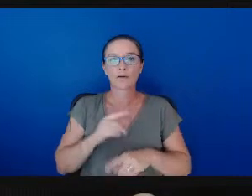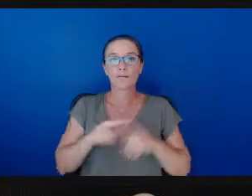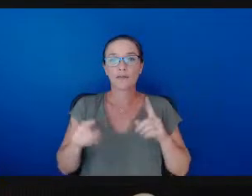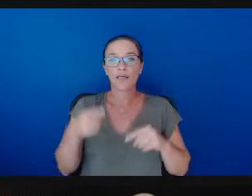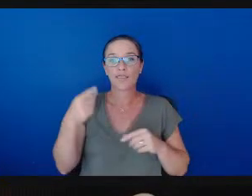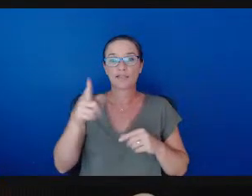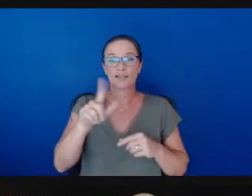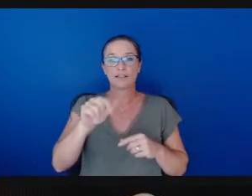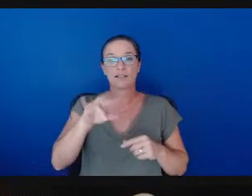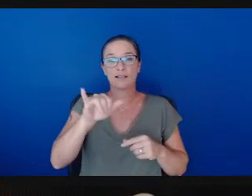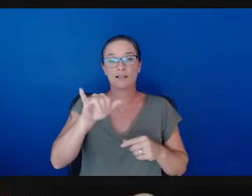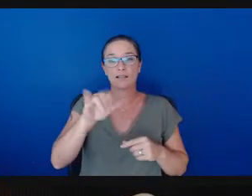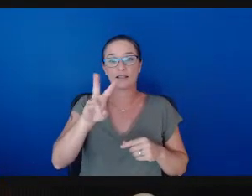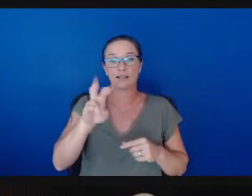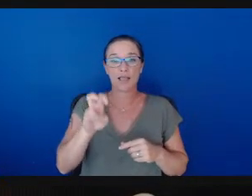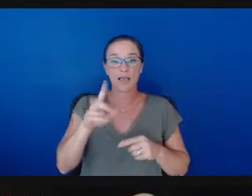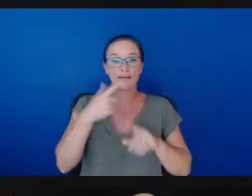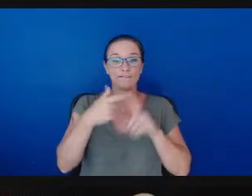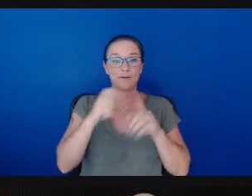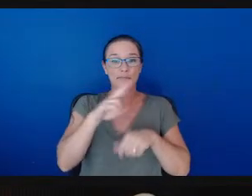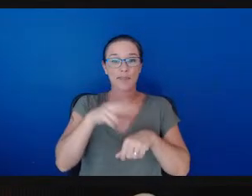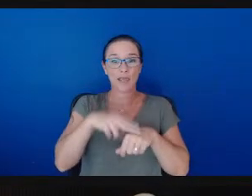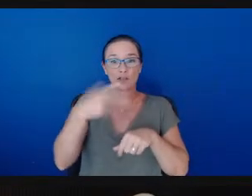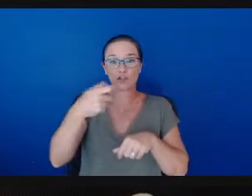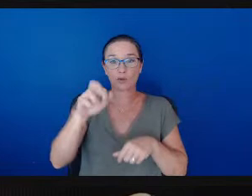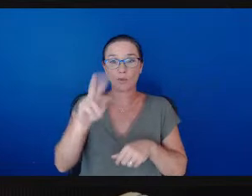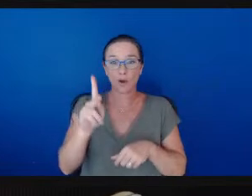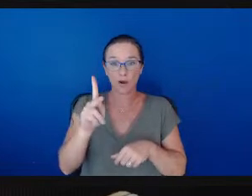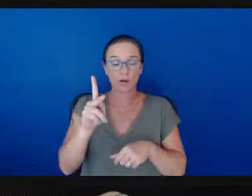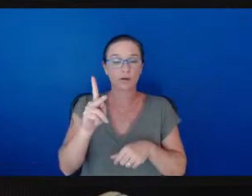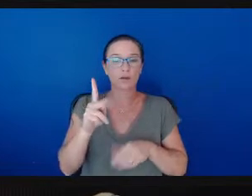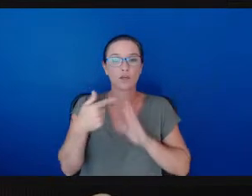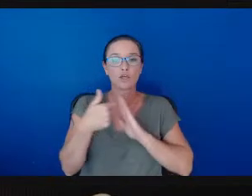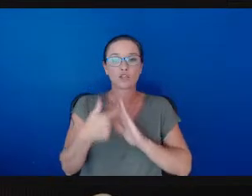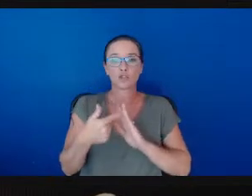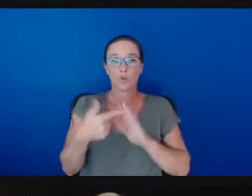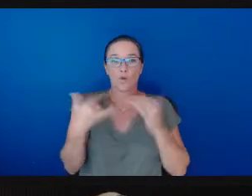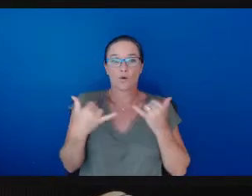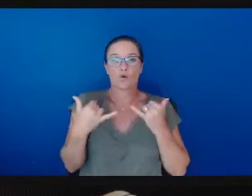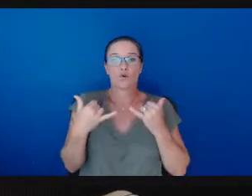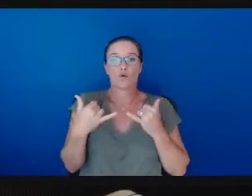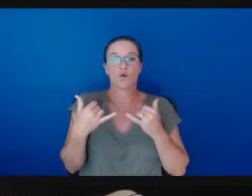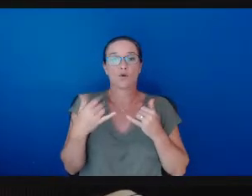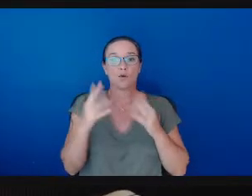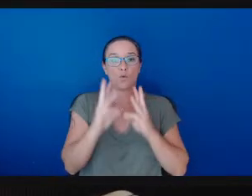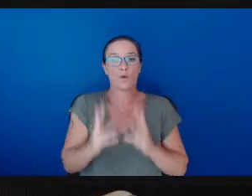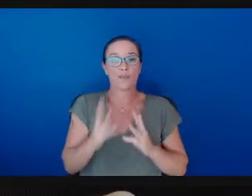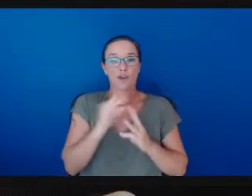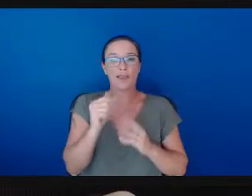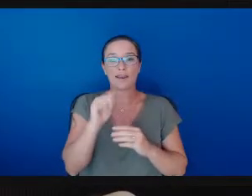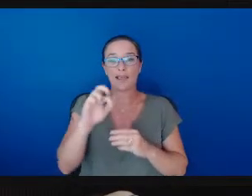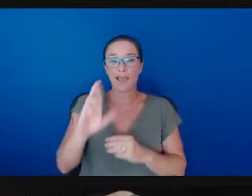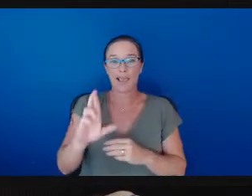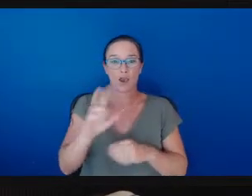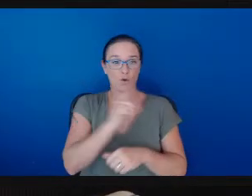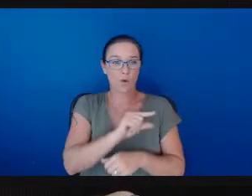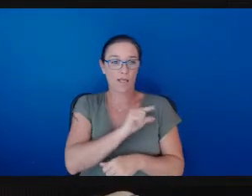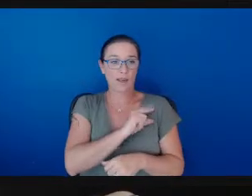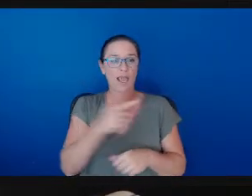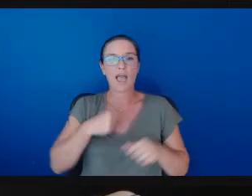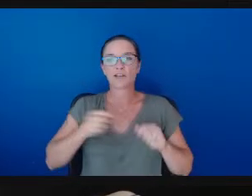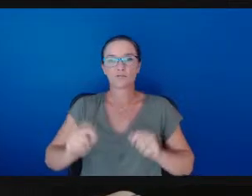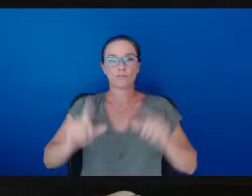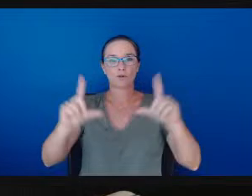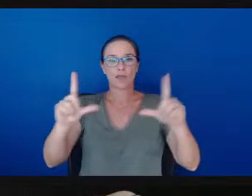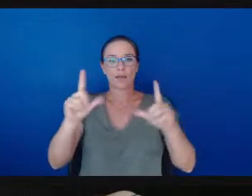live data from the national park showing their current weather and air quality. And all I've done here is pull up their graph for